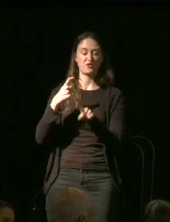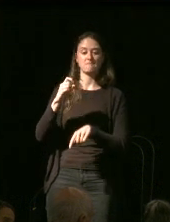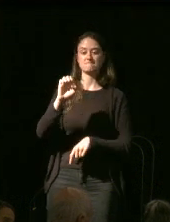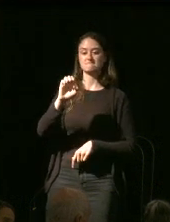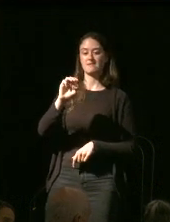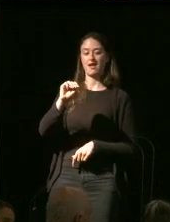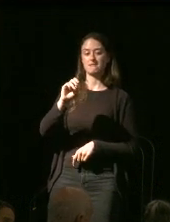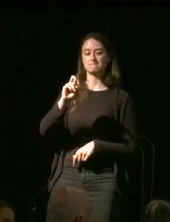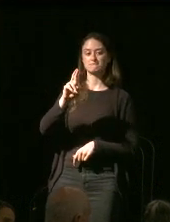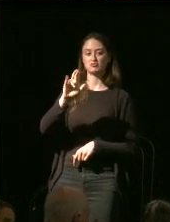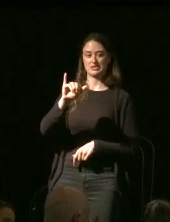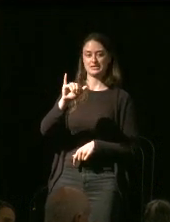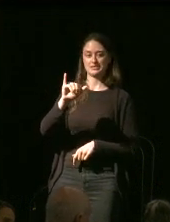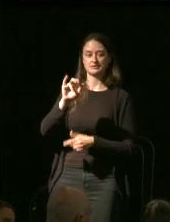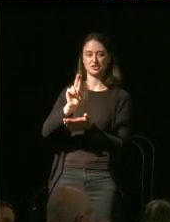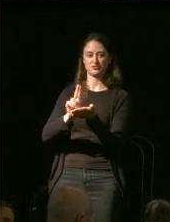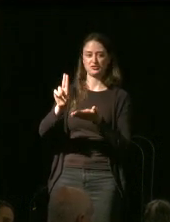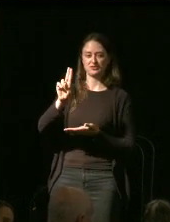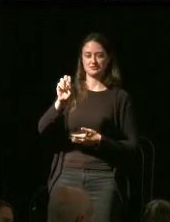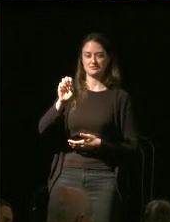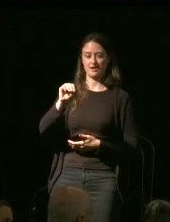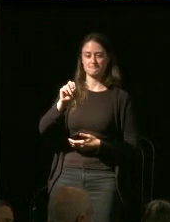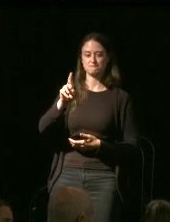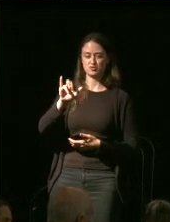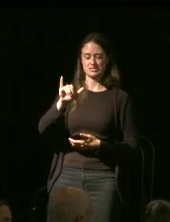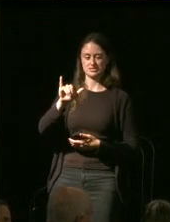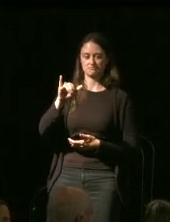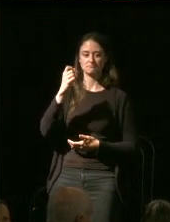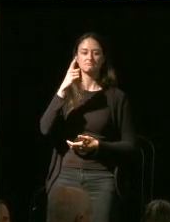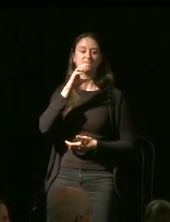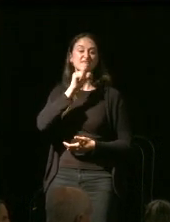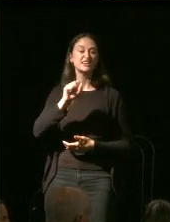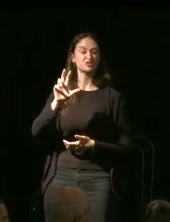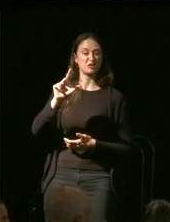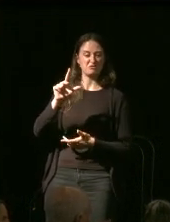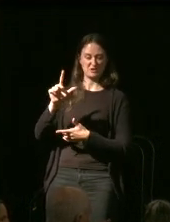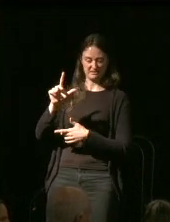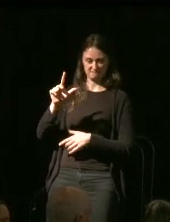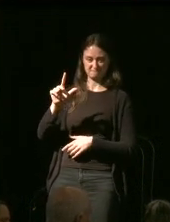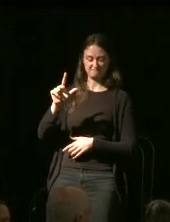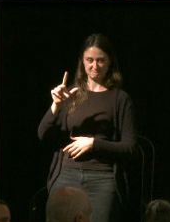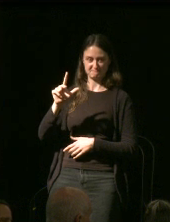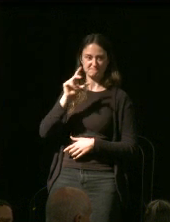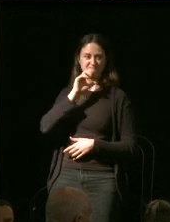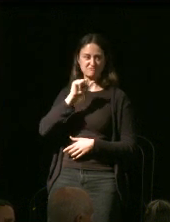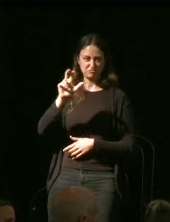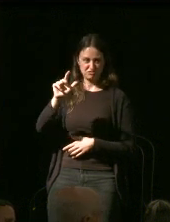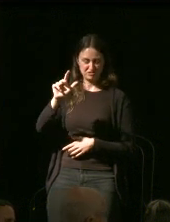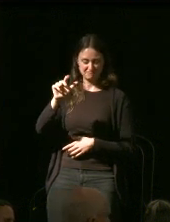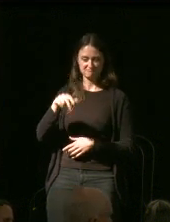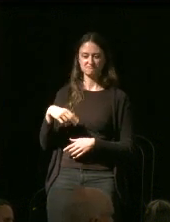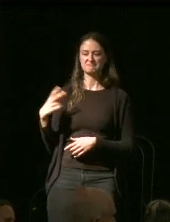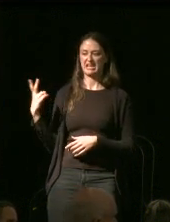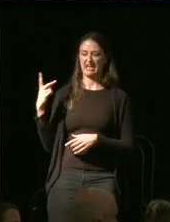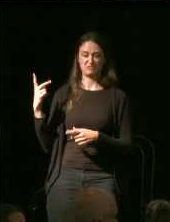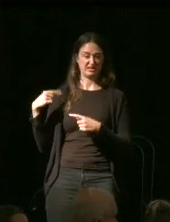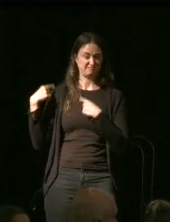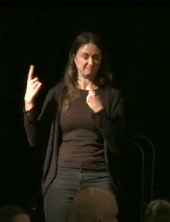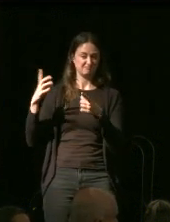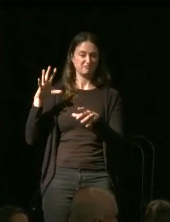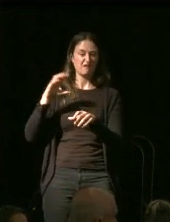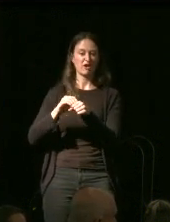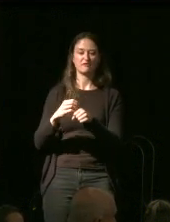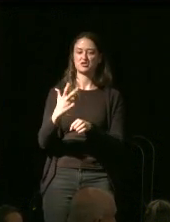University. We're 23 years old, and we've been involved in three